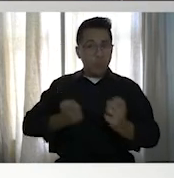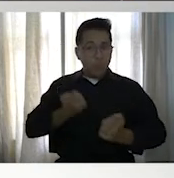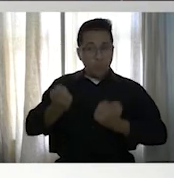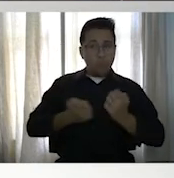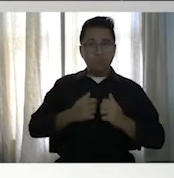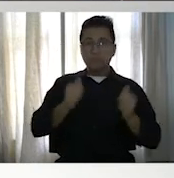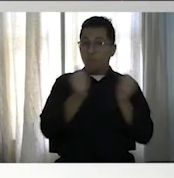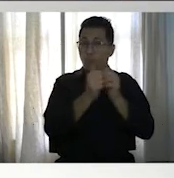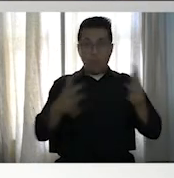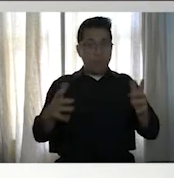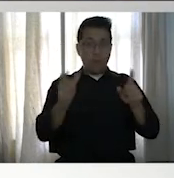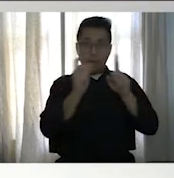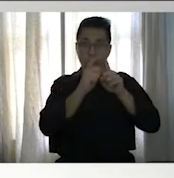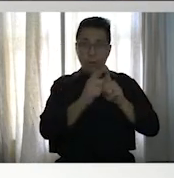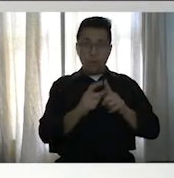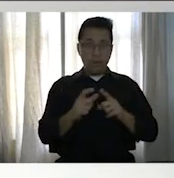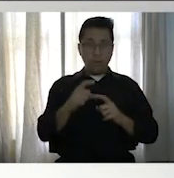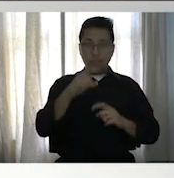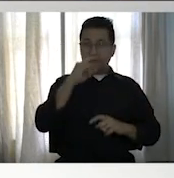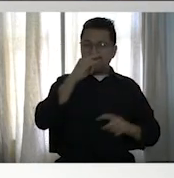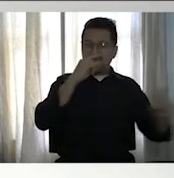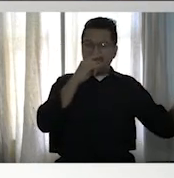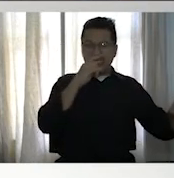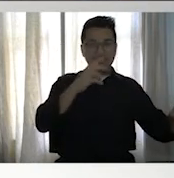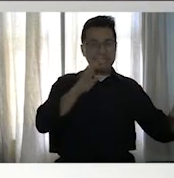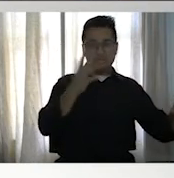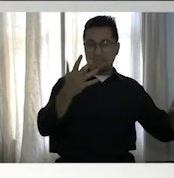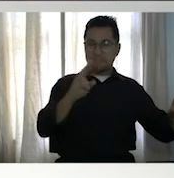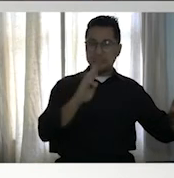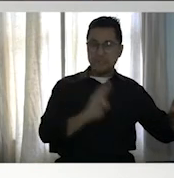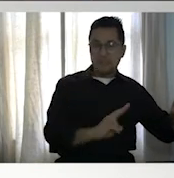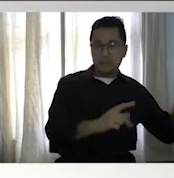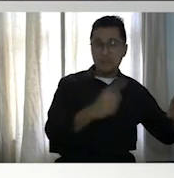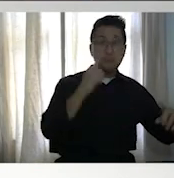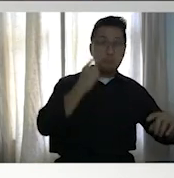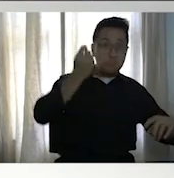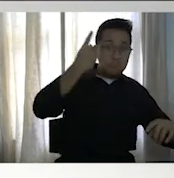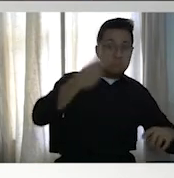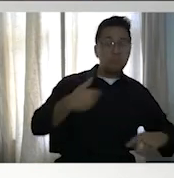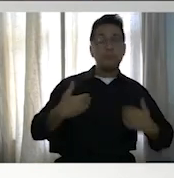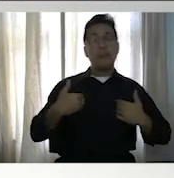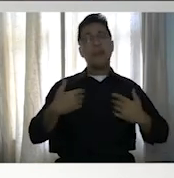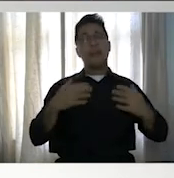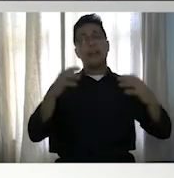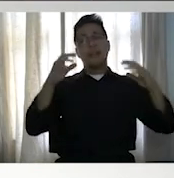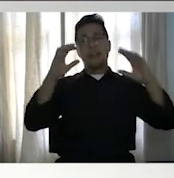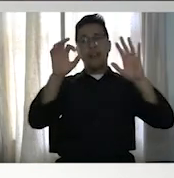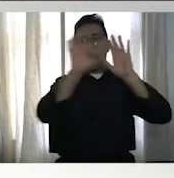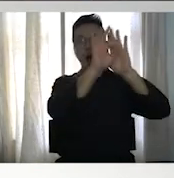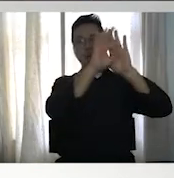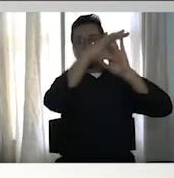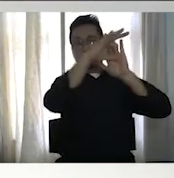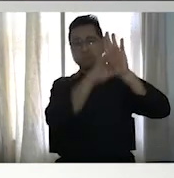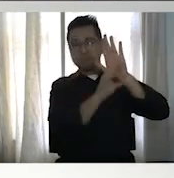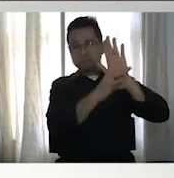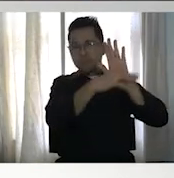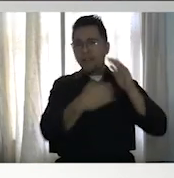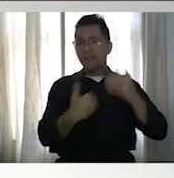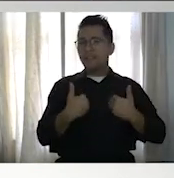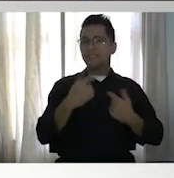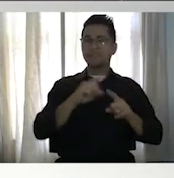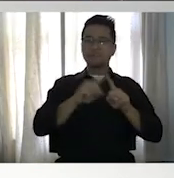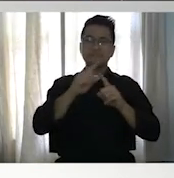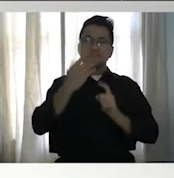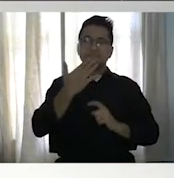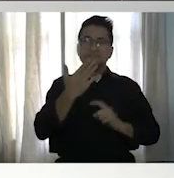I've used this with children as little as 2. And I have magnets that have the different colors, and they love to